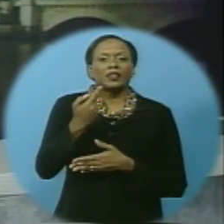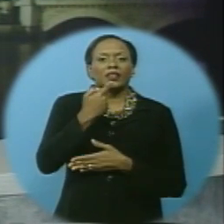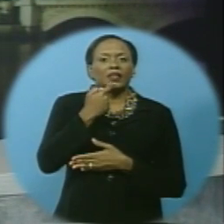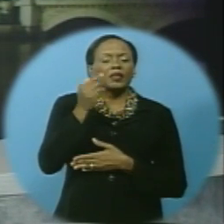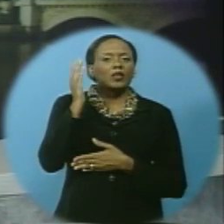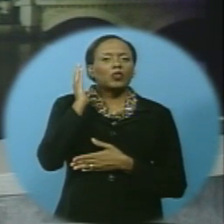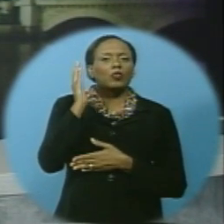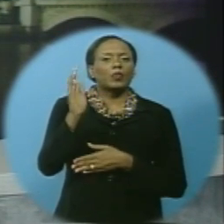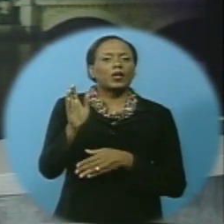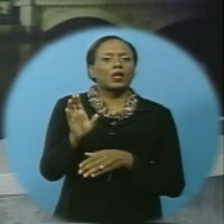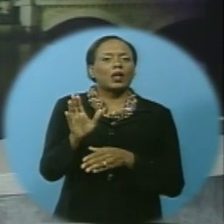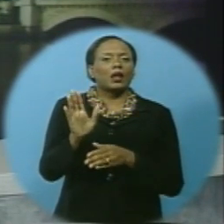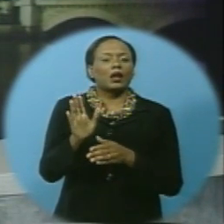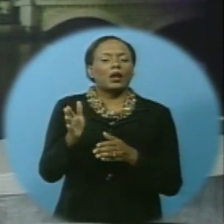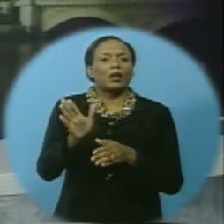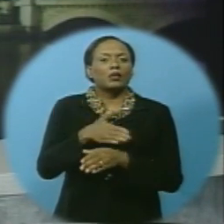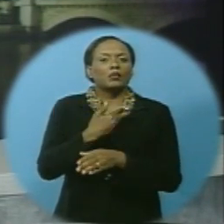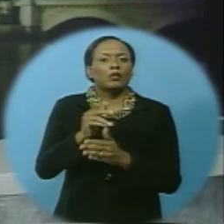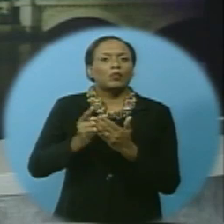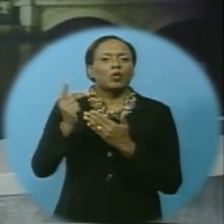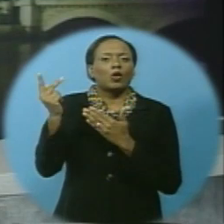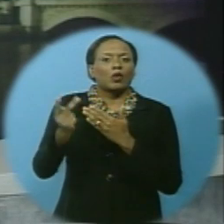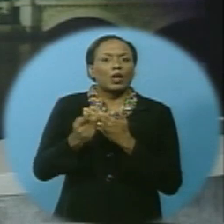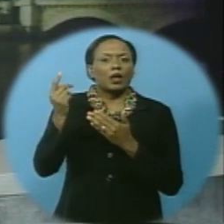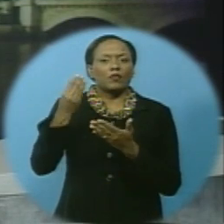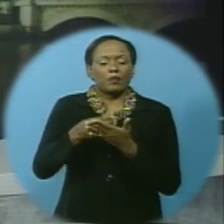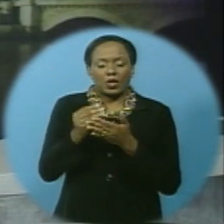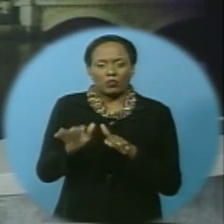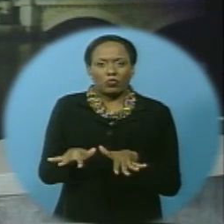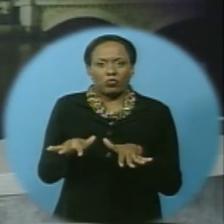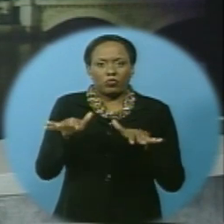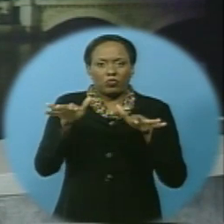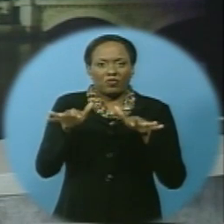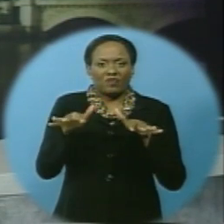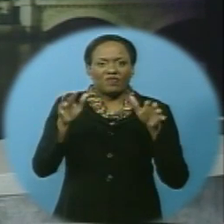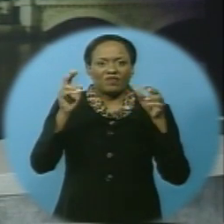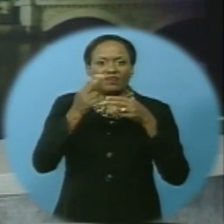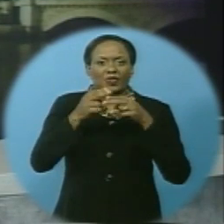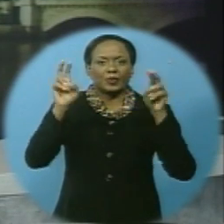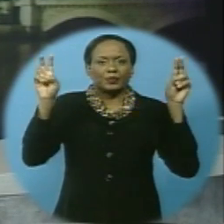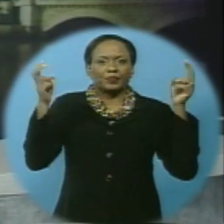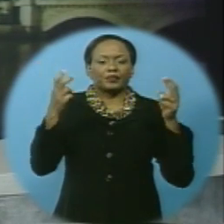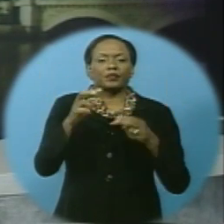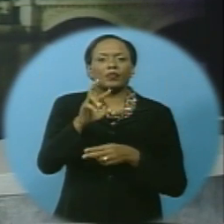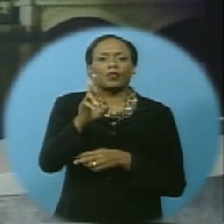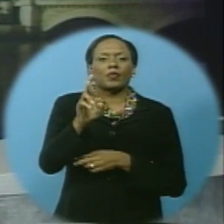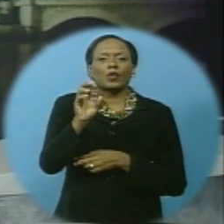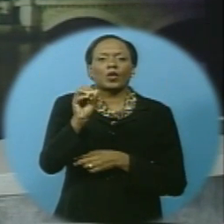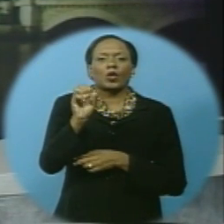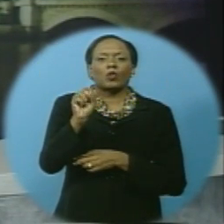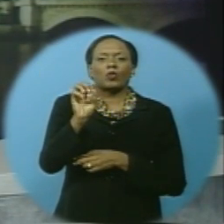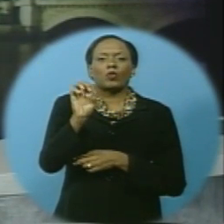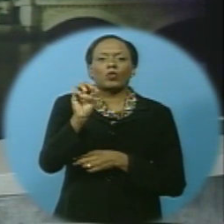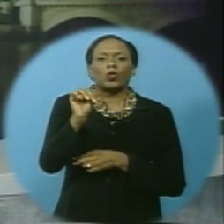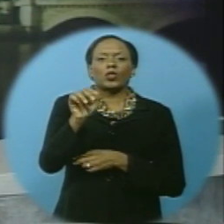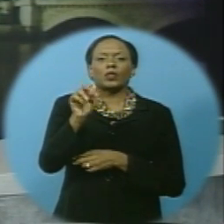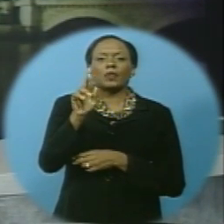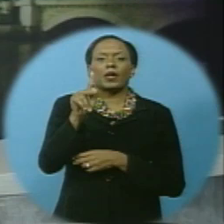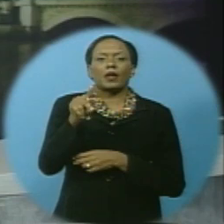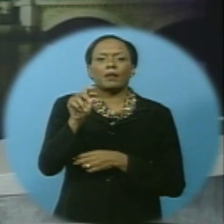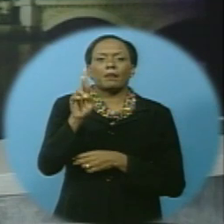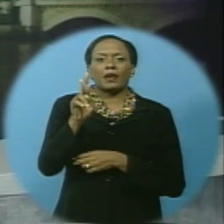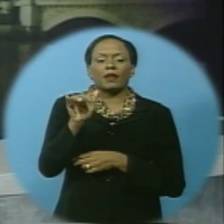be a concert to raise funds for the BKA. The event, entitled Rosemary Phillips and Friends Concert, will be held